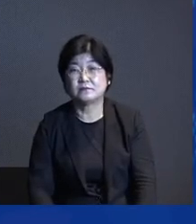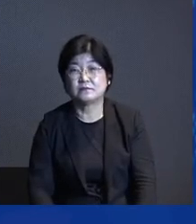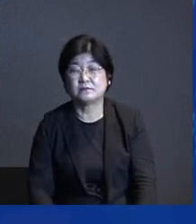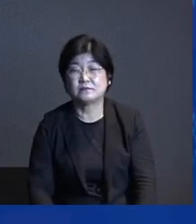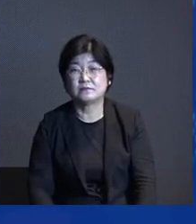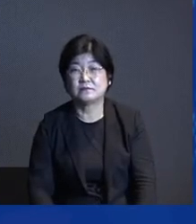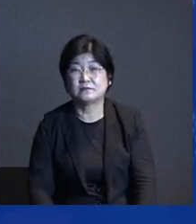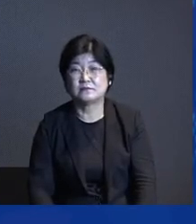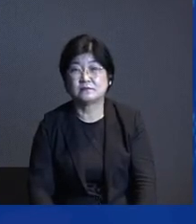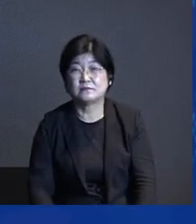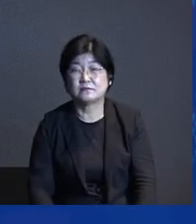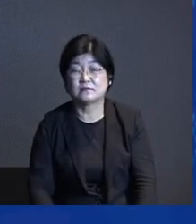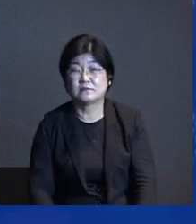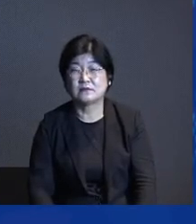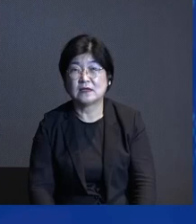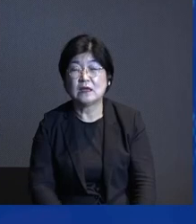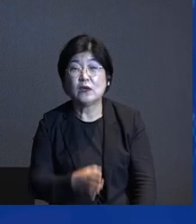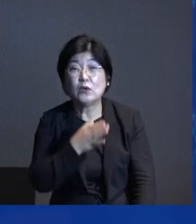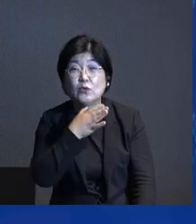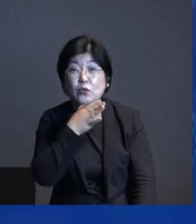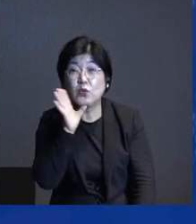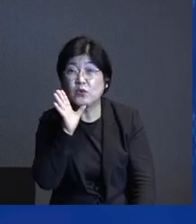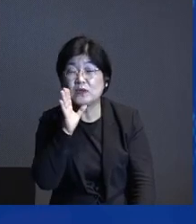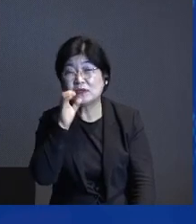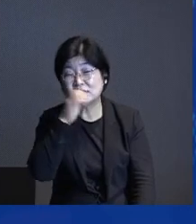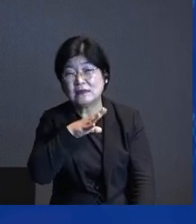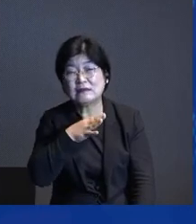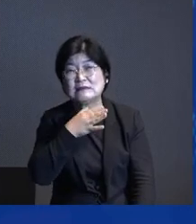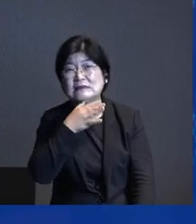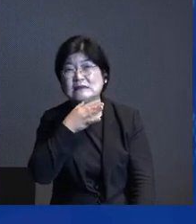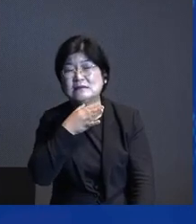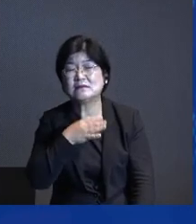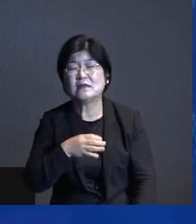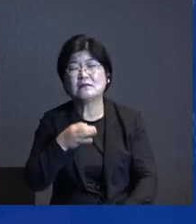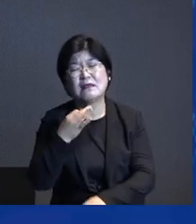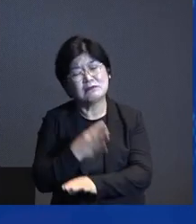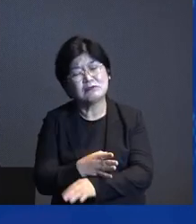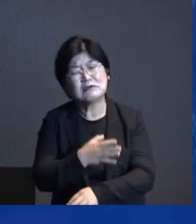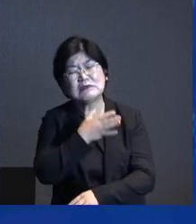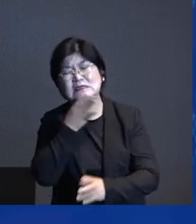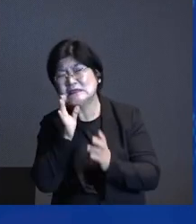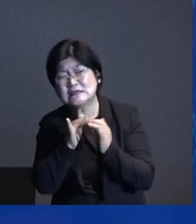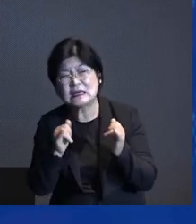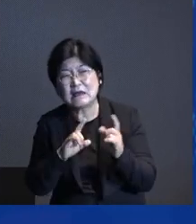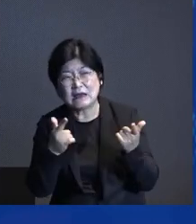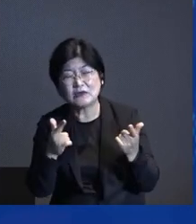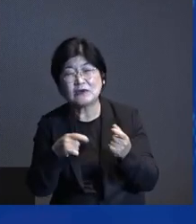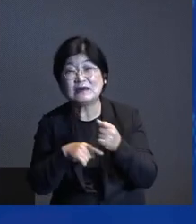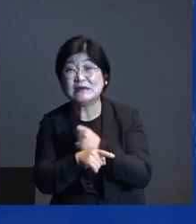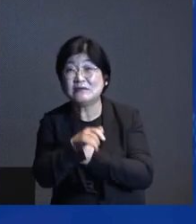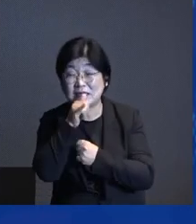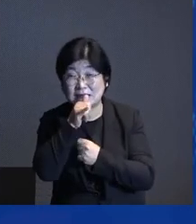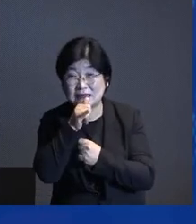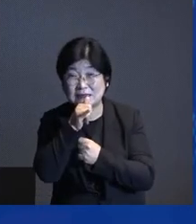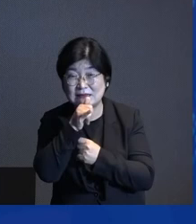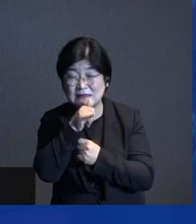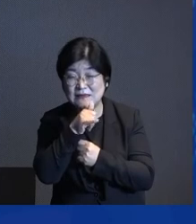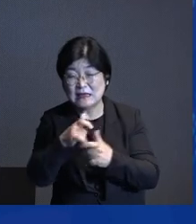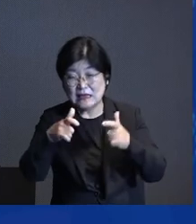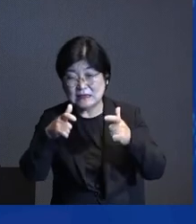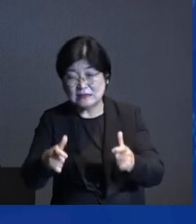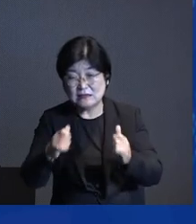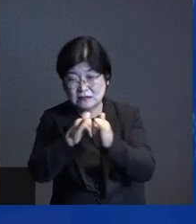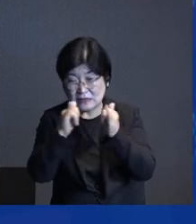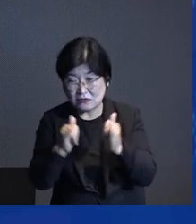person an older person, but a citizen in general. And it's important that whenever